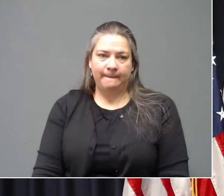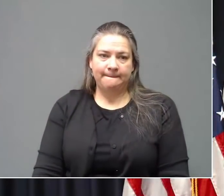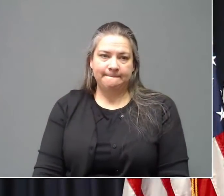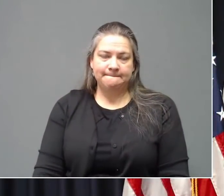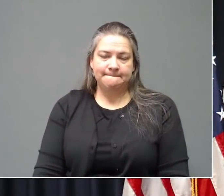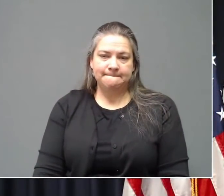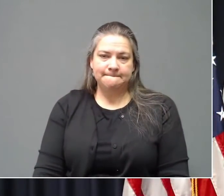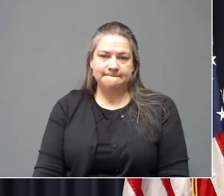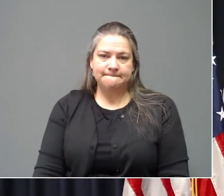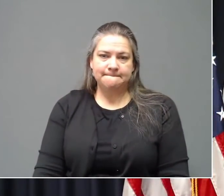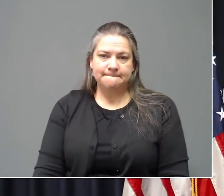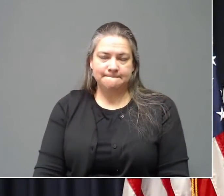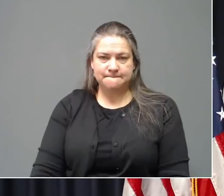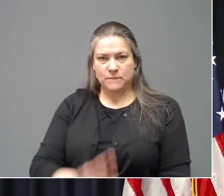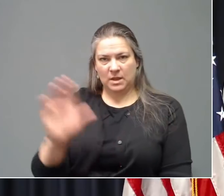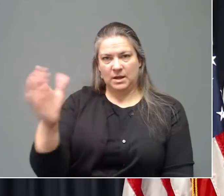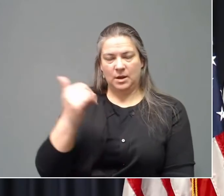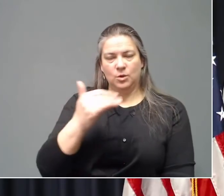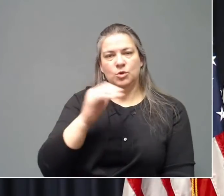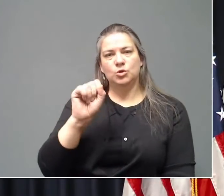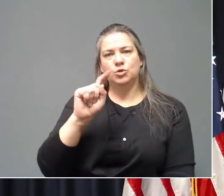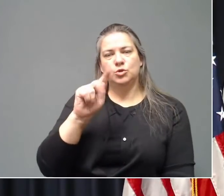Next is Stu Johnson.